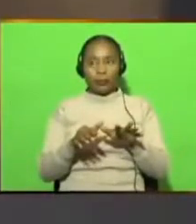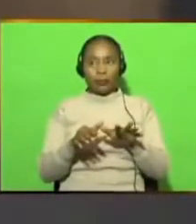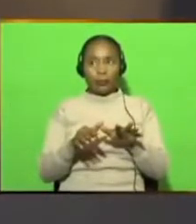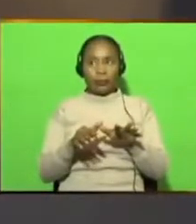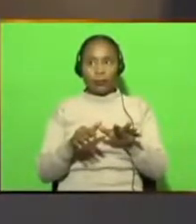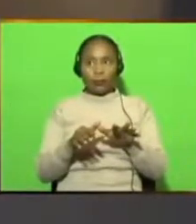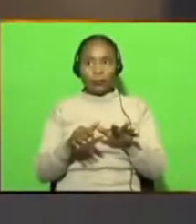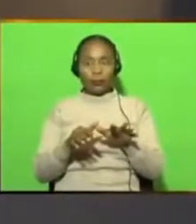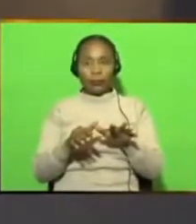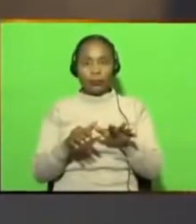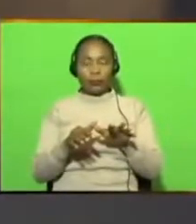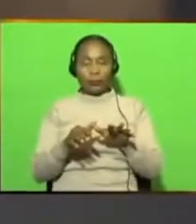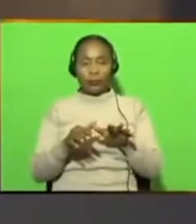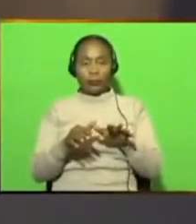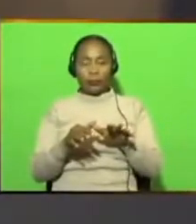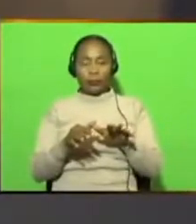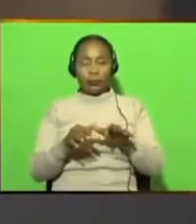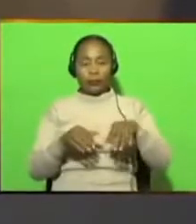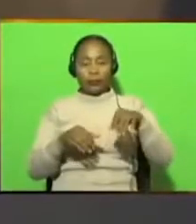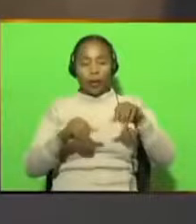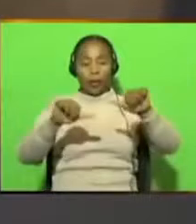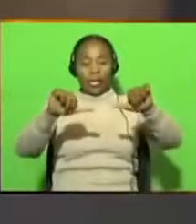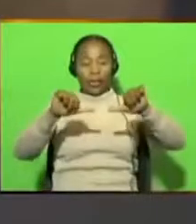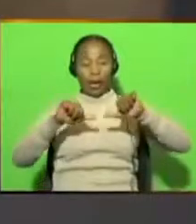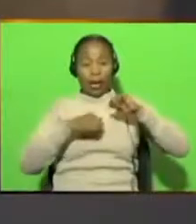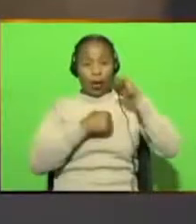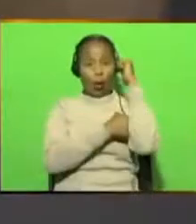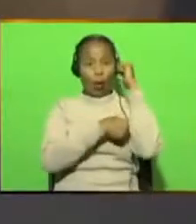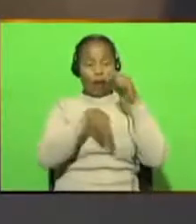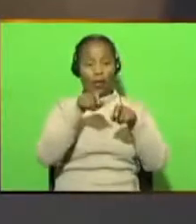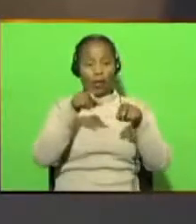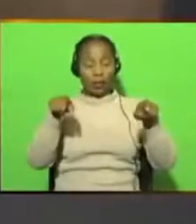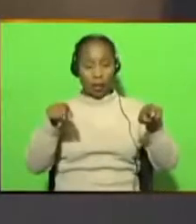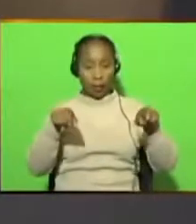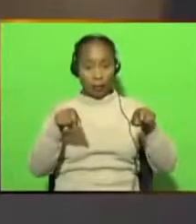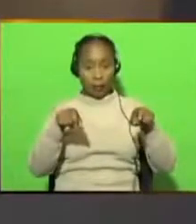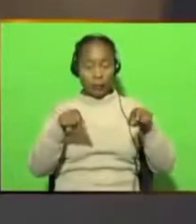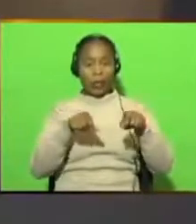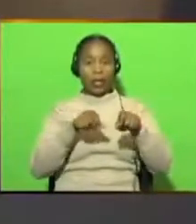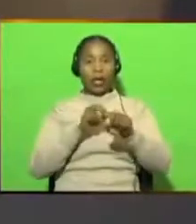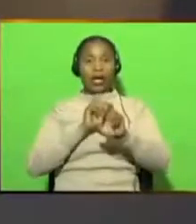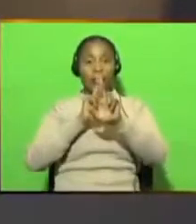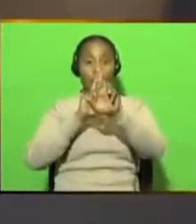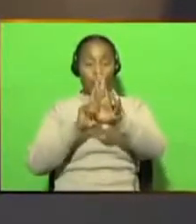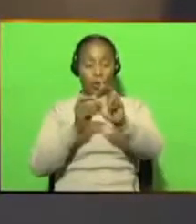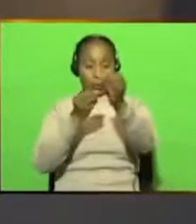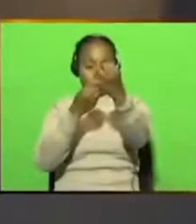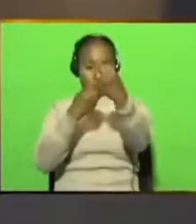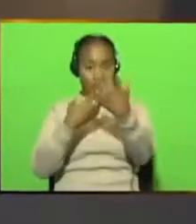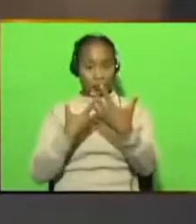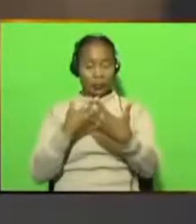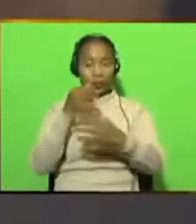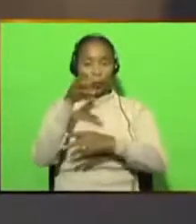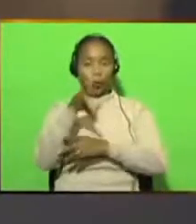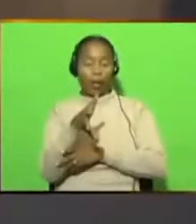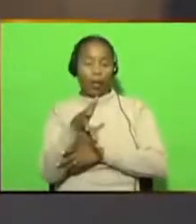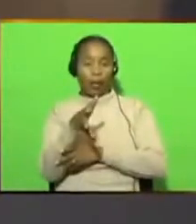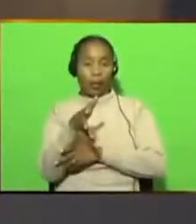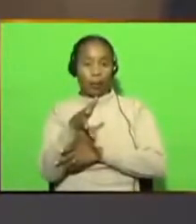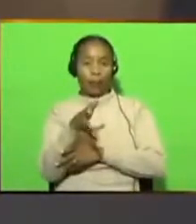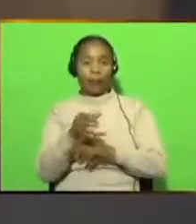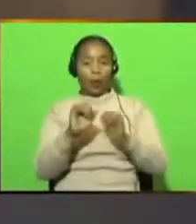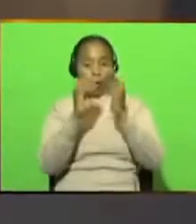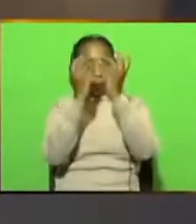the returning officer will furnish me with the report of the counting.